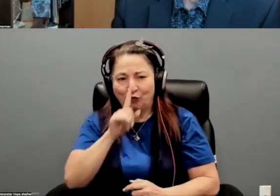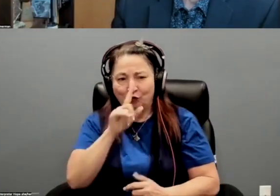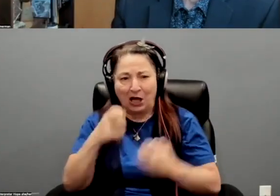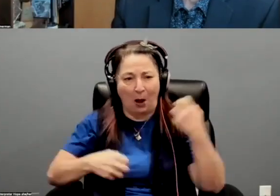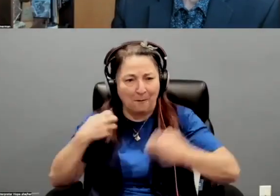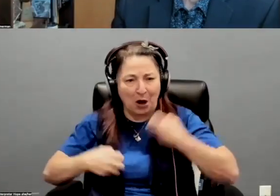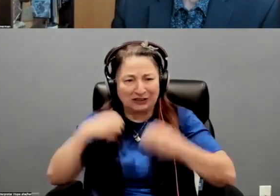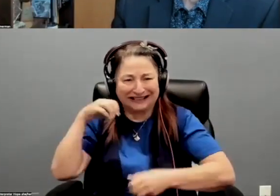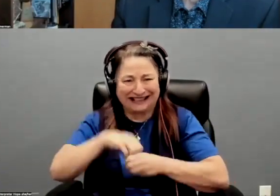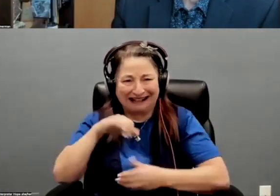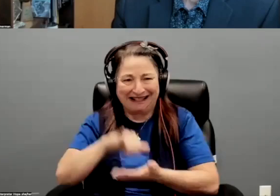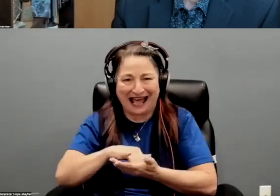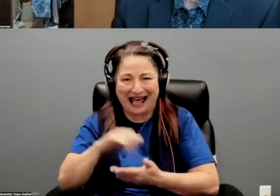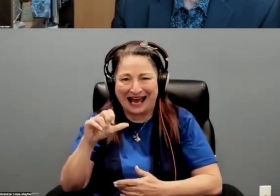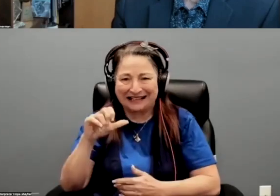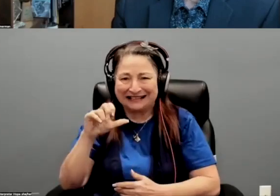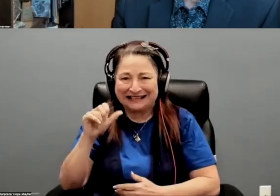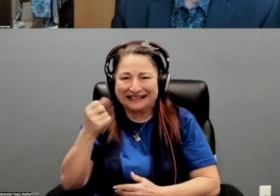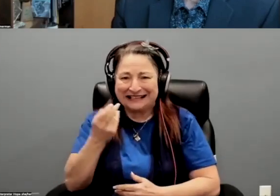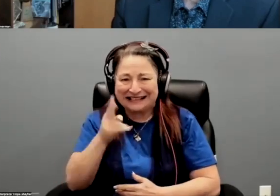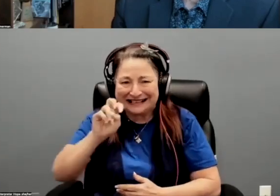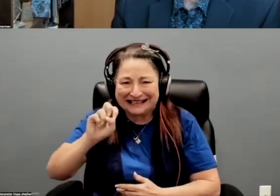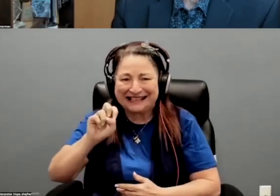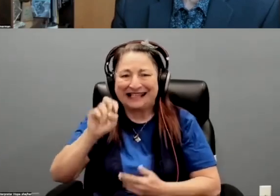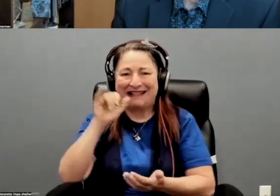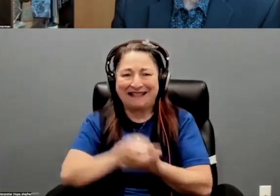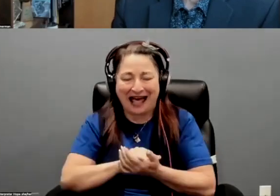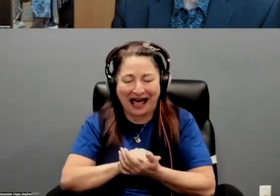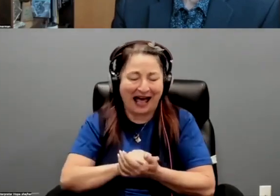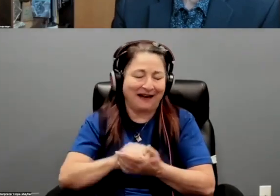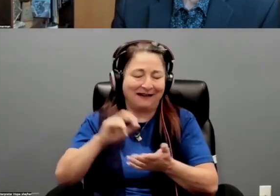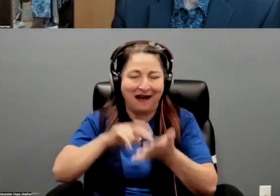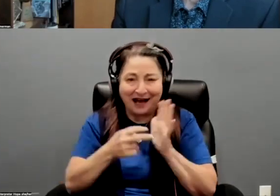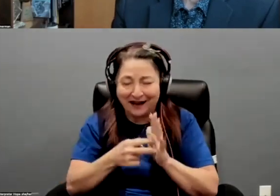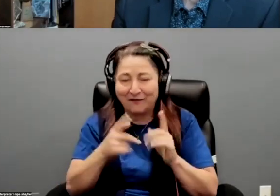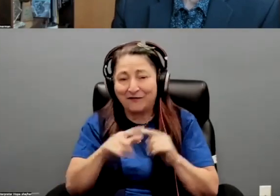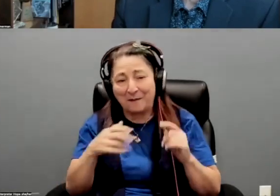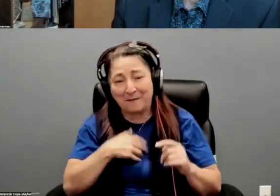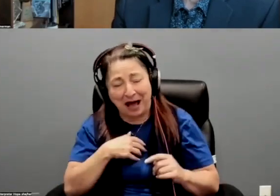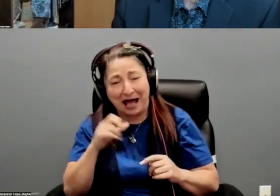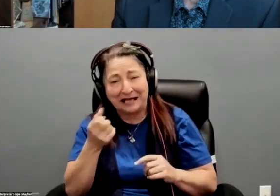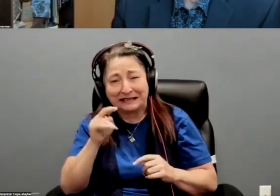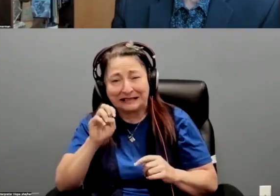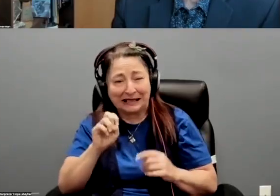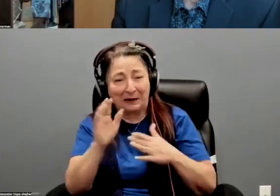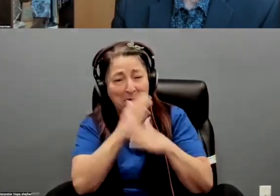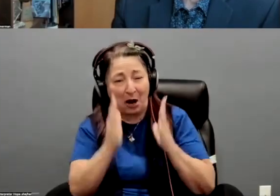and within the context and feeling the emotions from my scene partner to go off